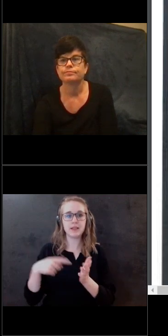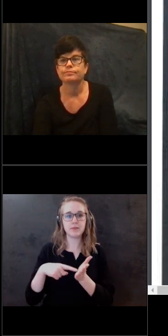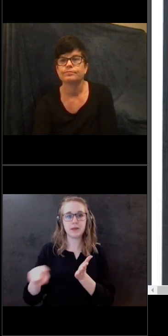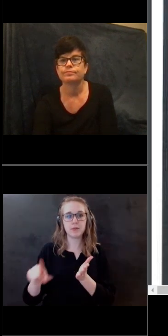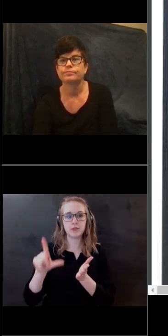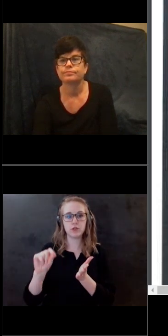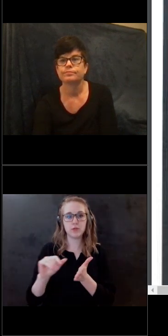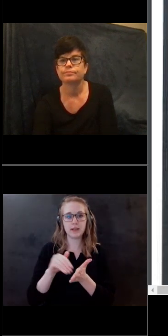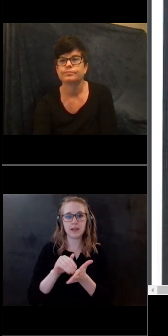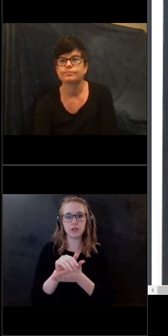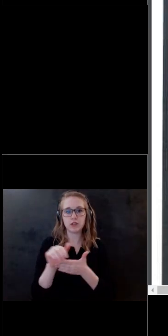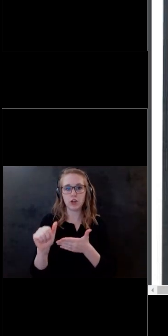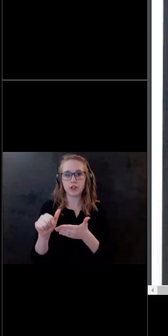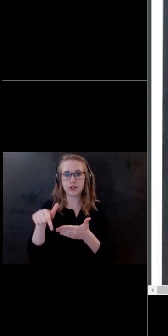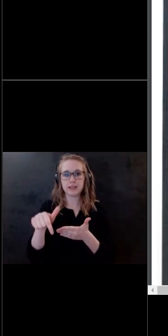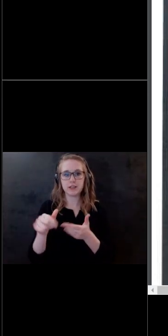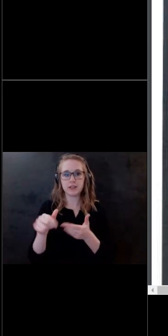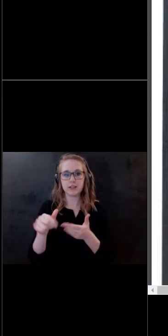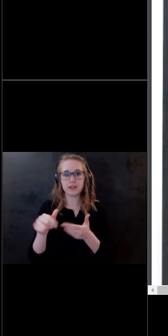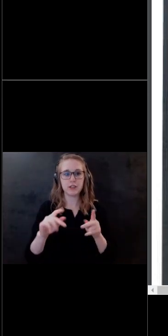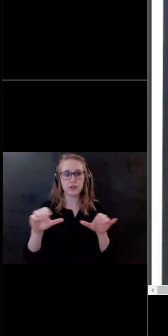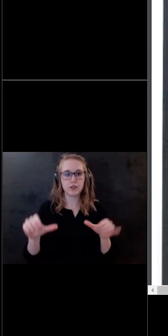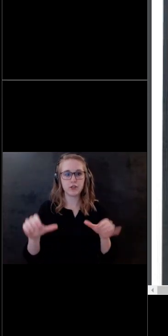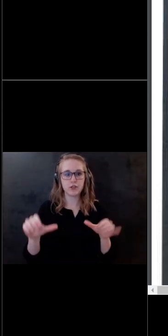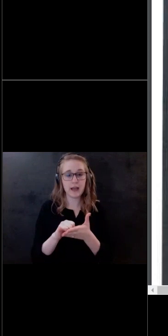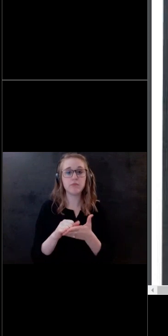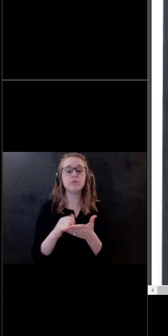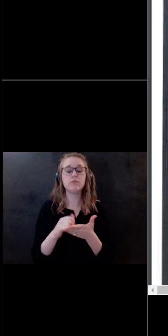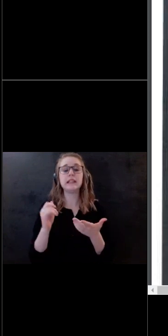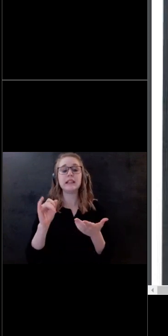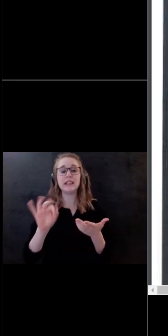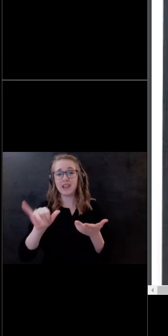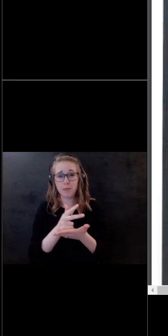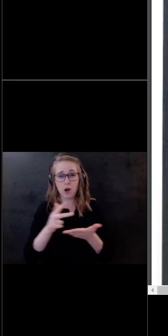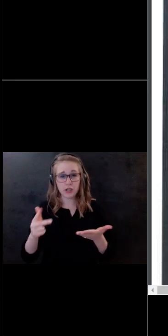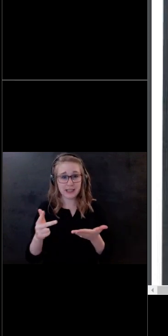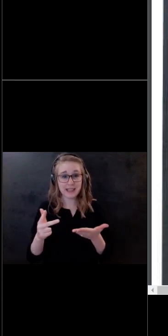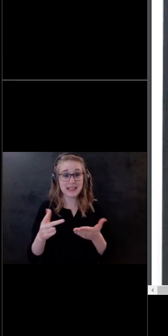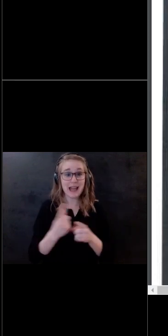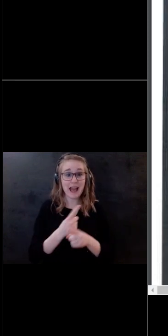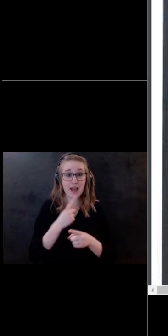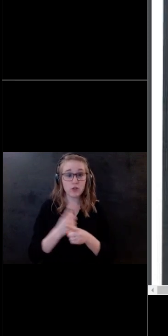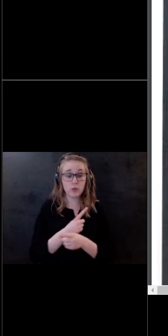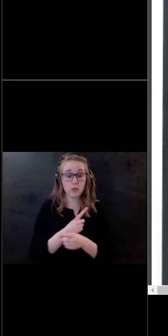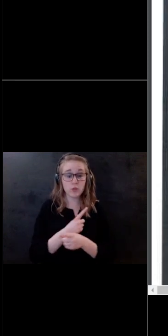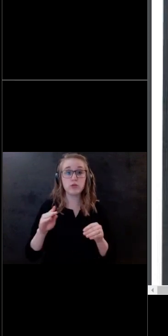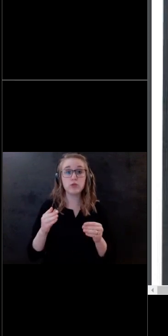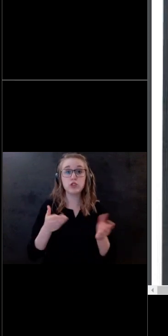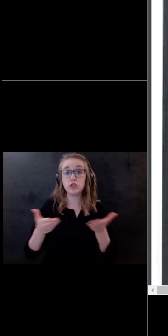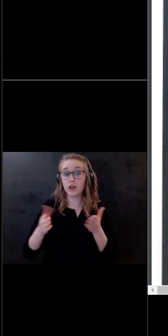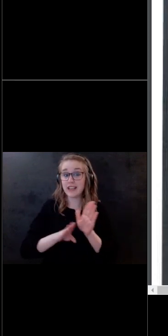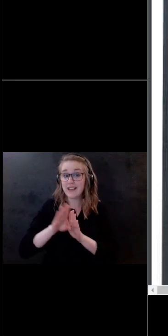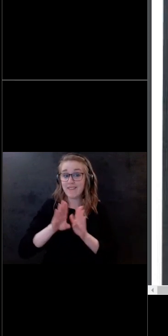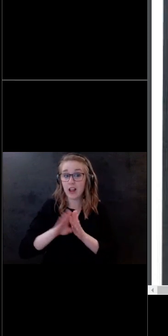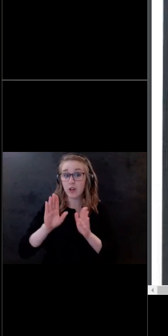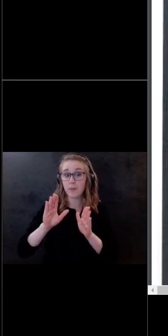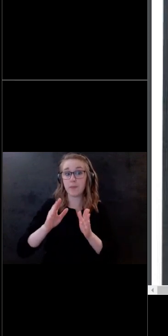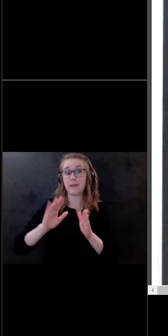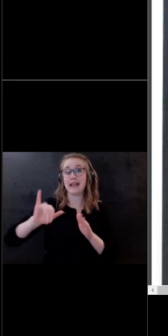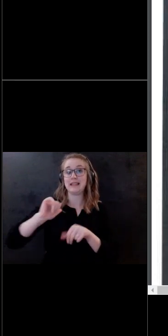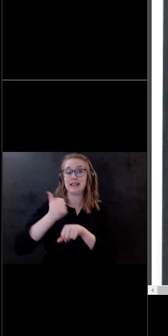that. Regarding whether the parking is adequate to serve the development that is going in, that is a question for your city